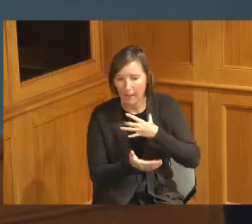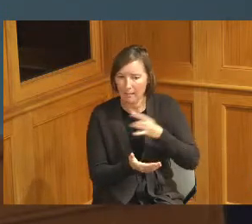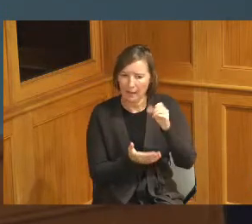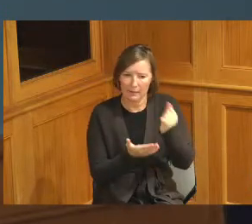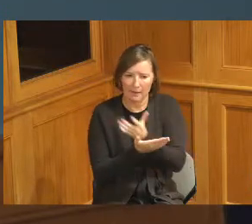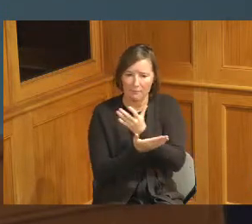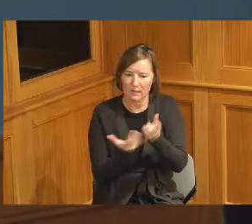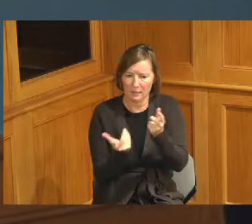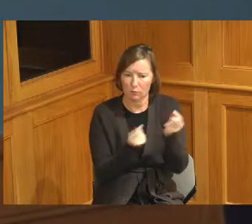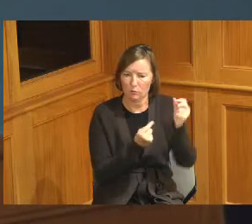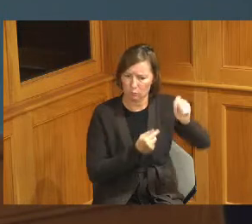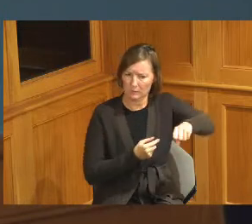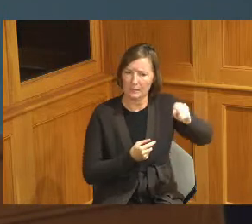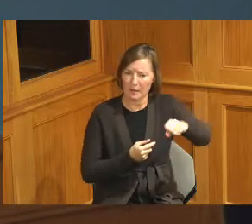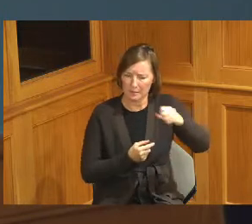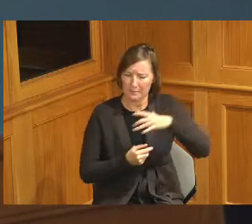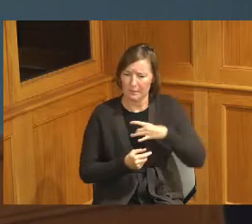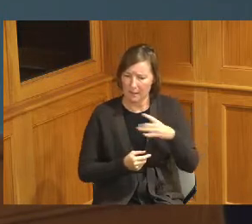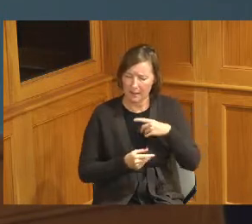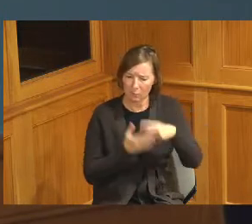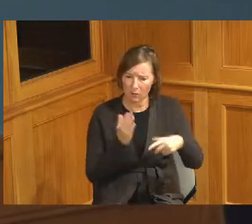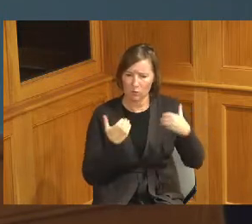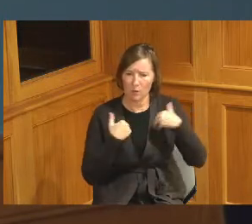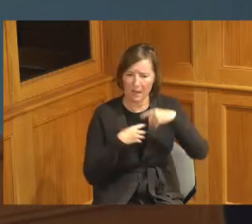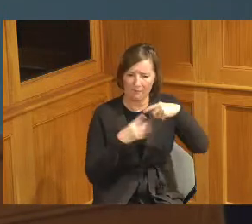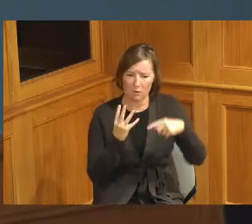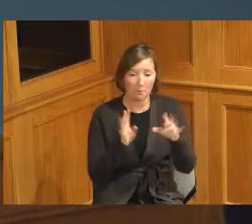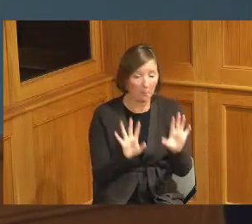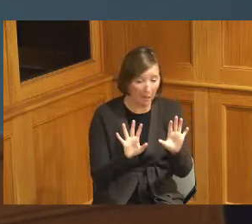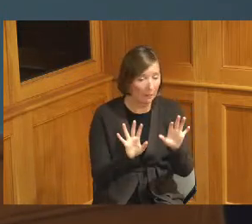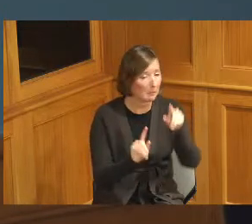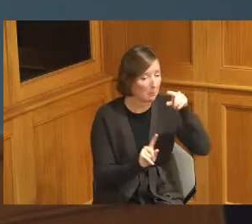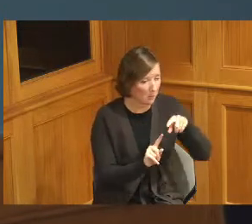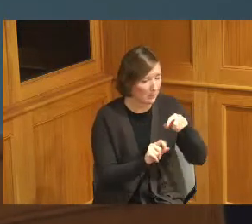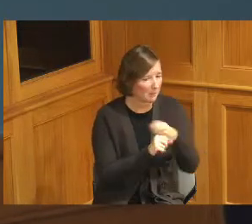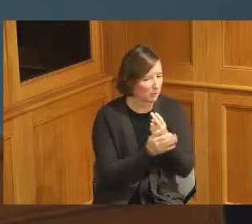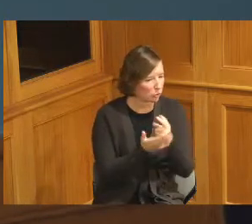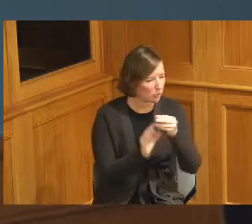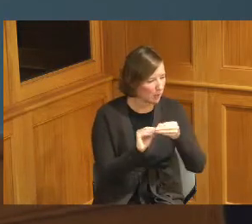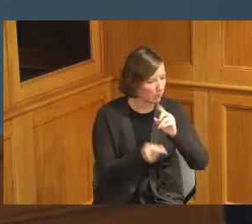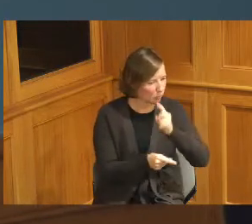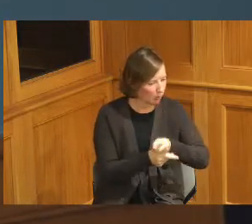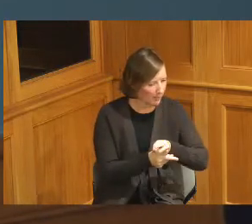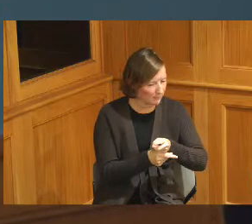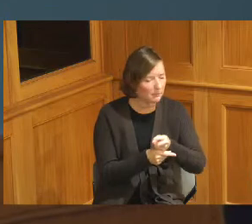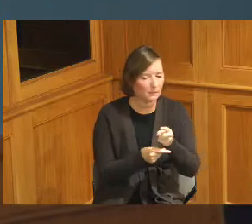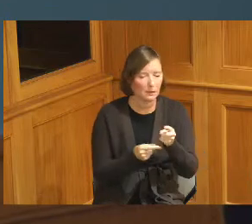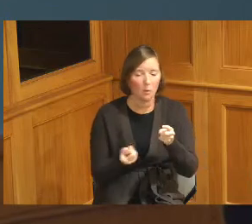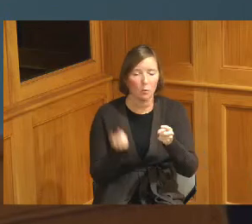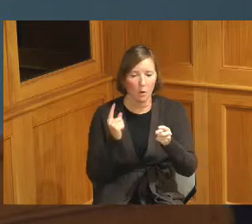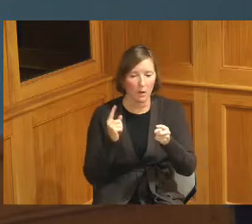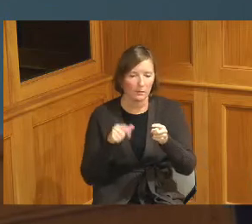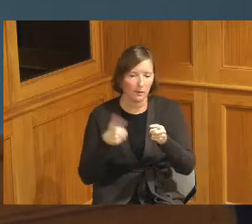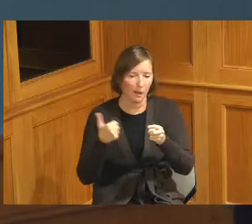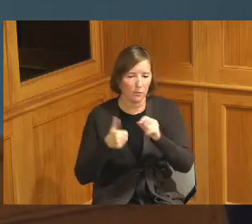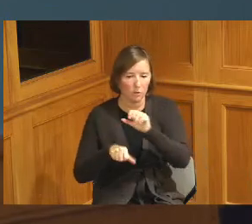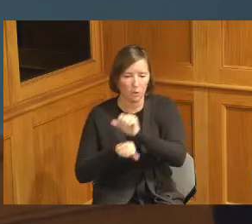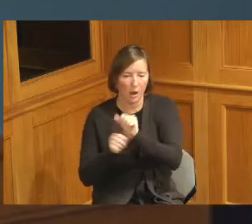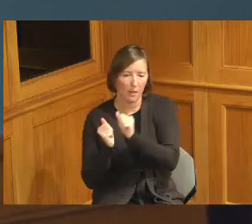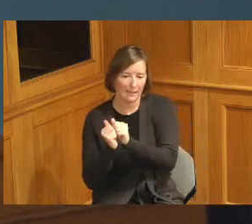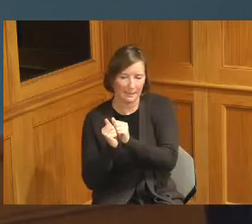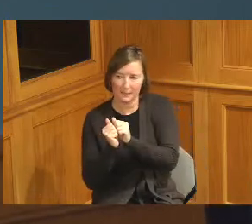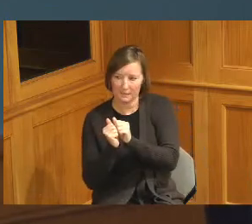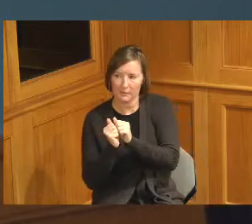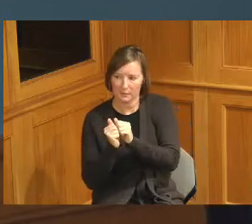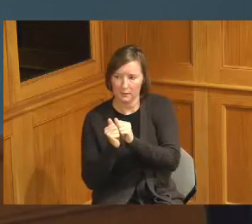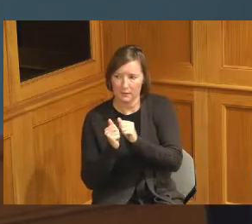doing that you have on here. I just want to make sure we got the numbers right. Absolutely. And I wanted my colleagues to know, because we don't get to talk to each other, that I told